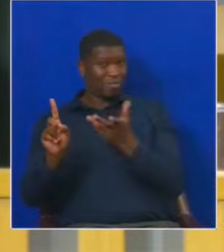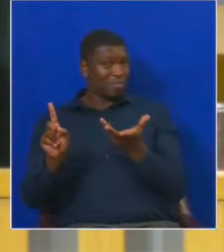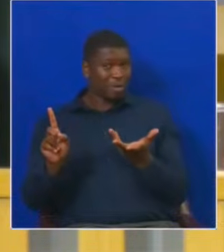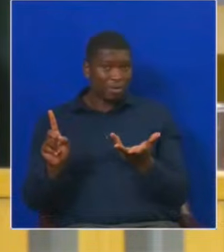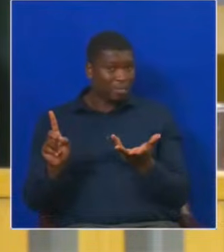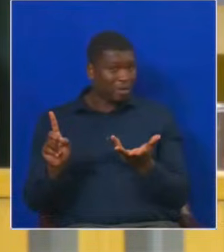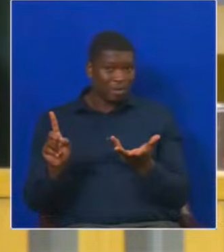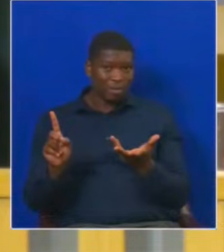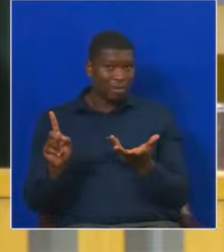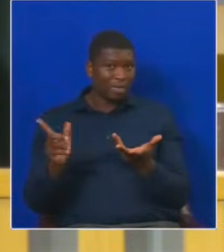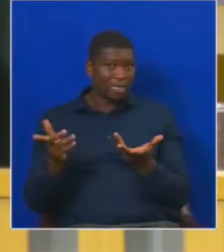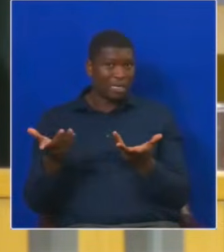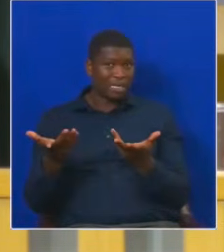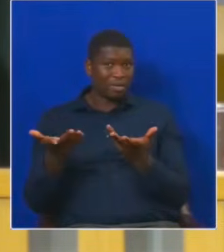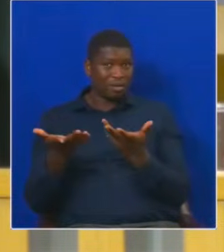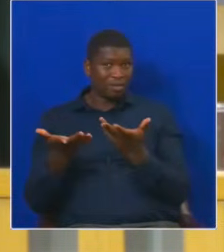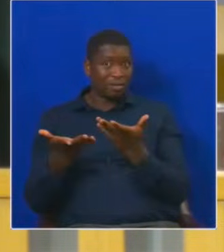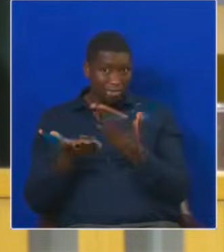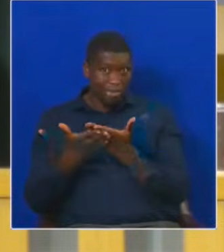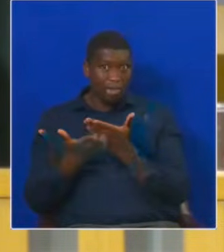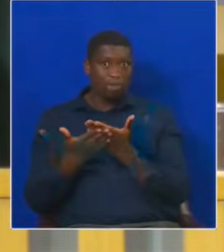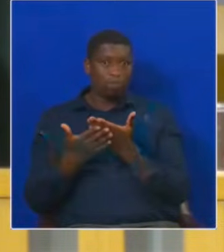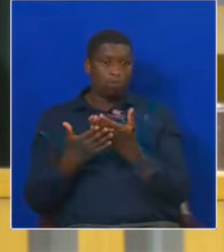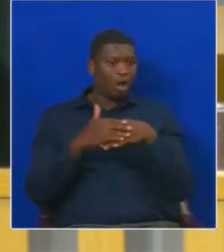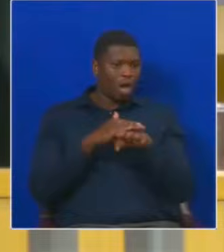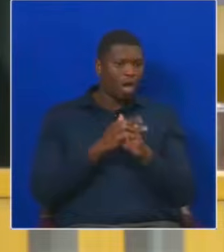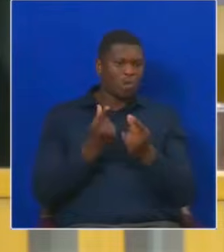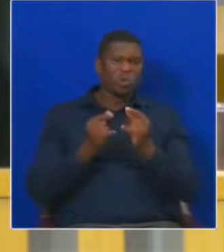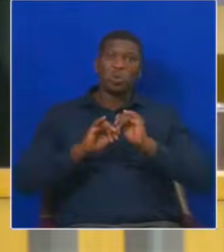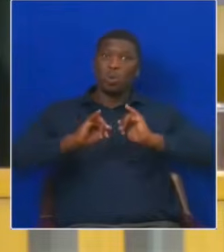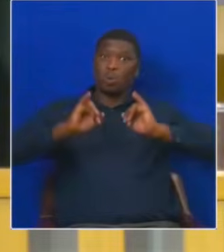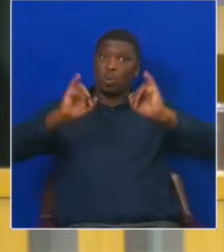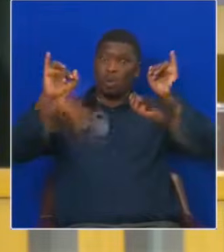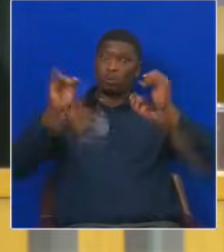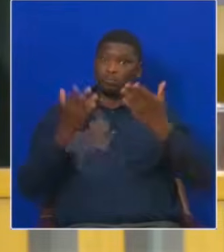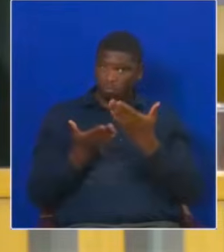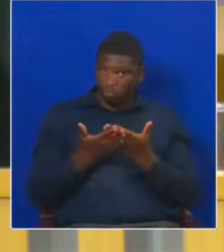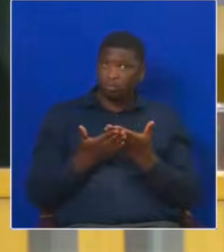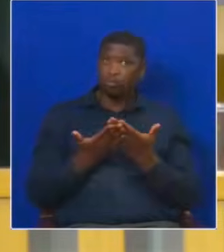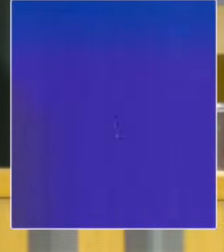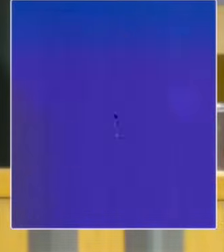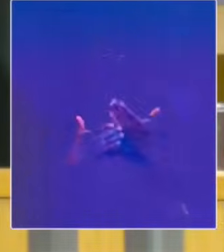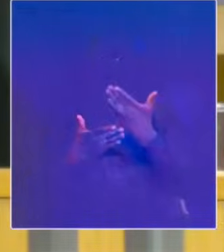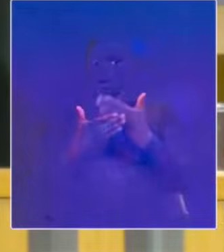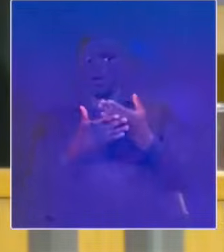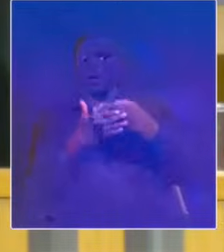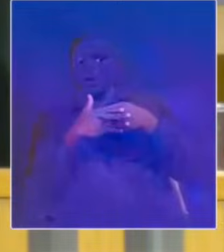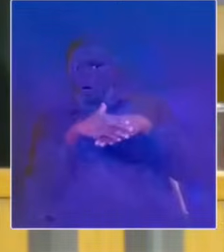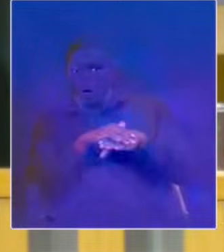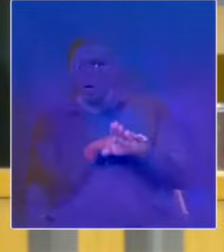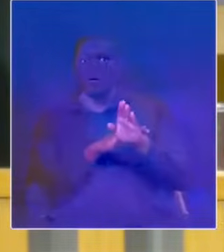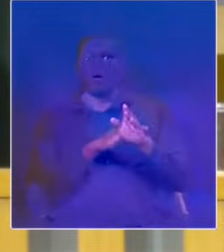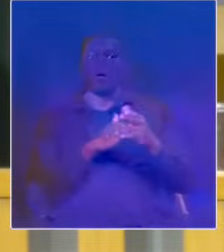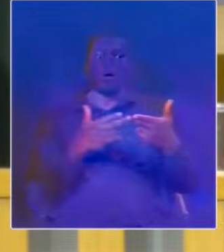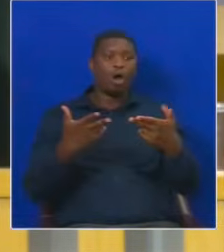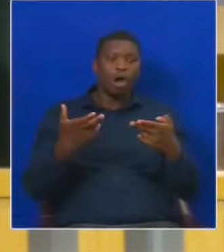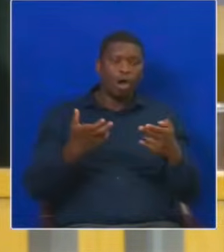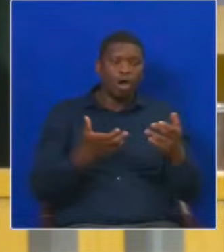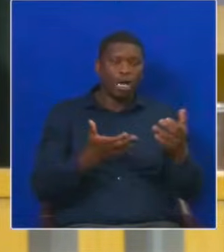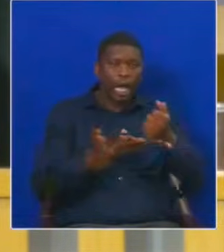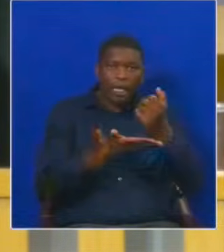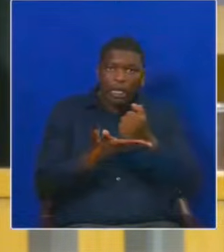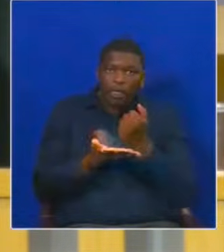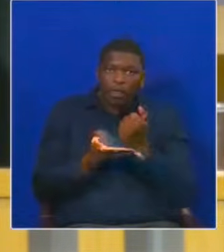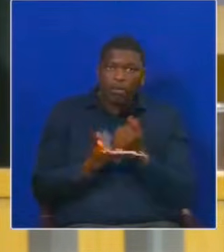do the worst, might also take the firearms, go commit crime, and